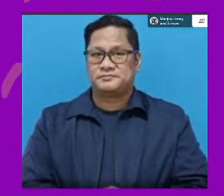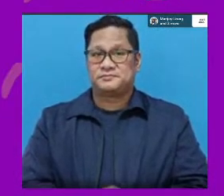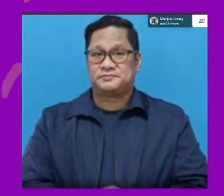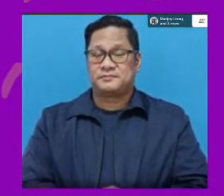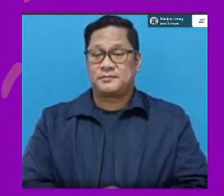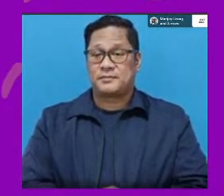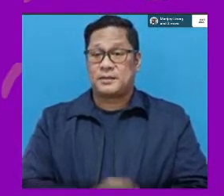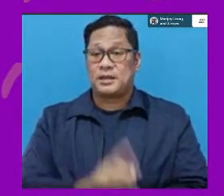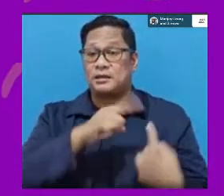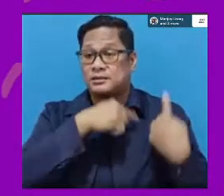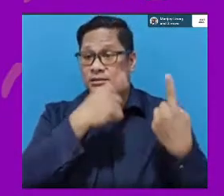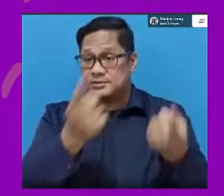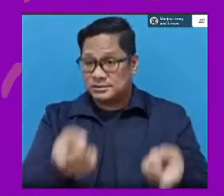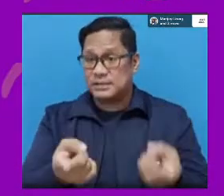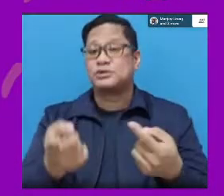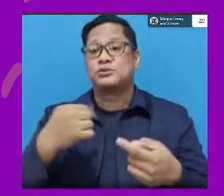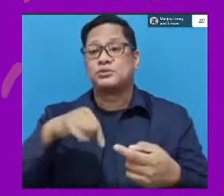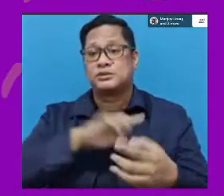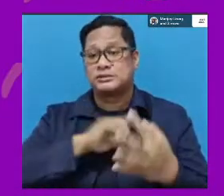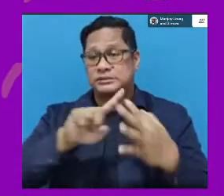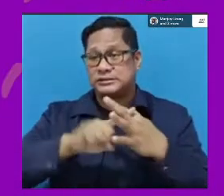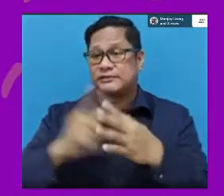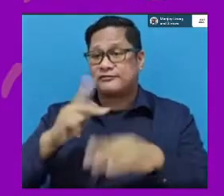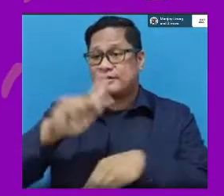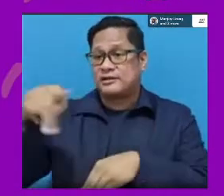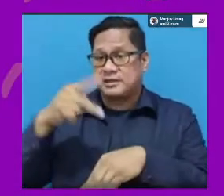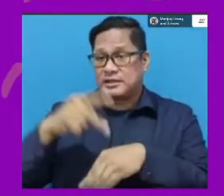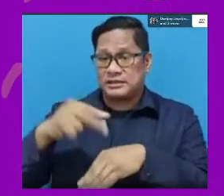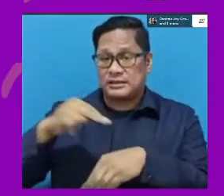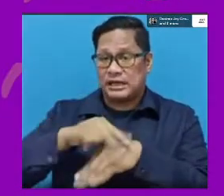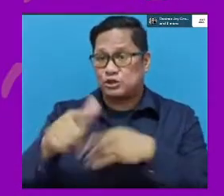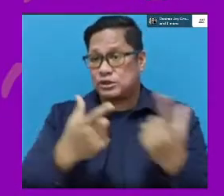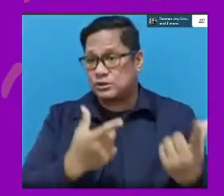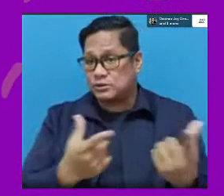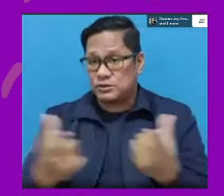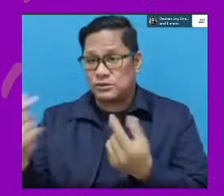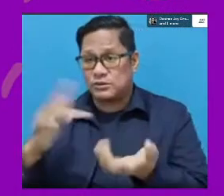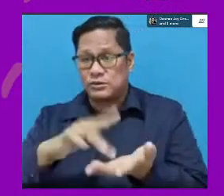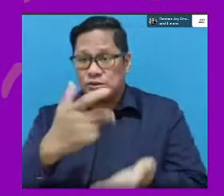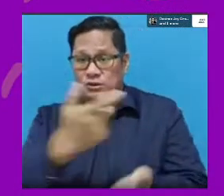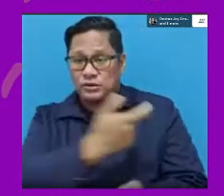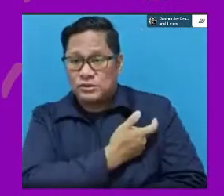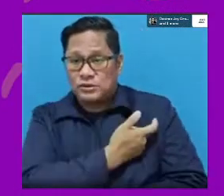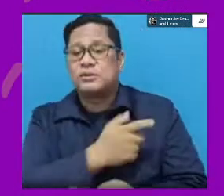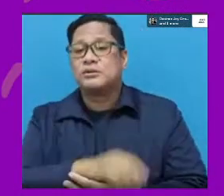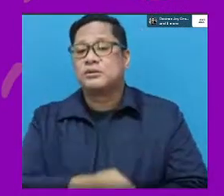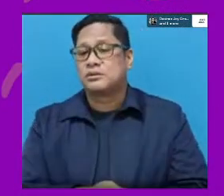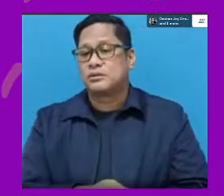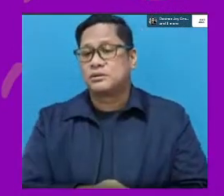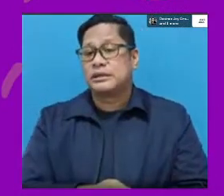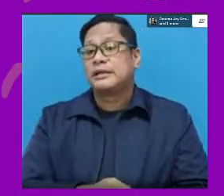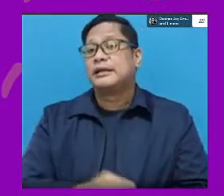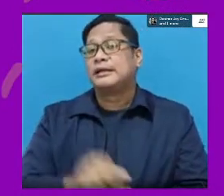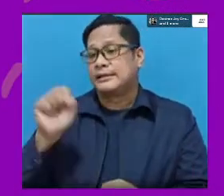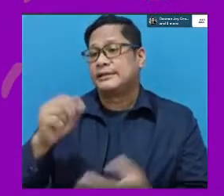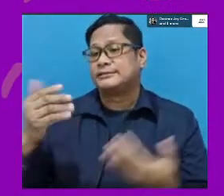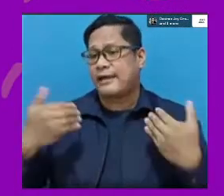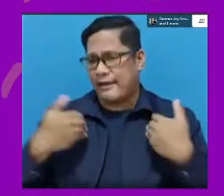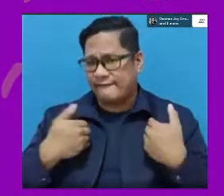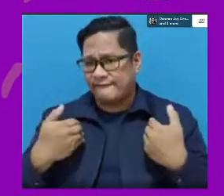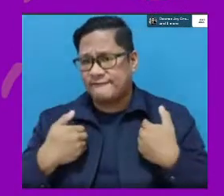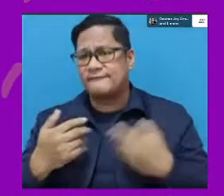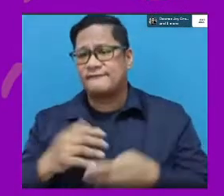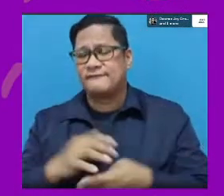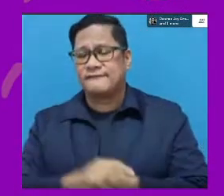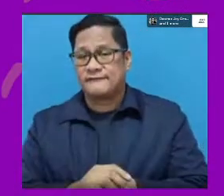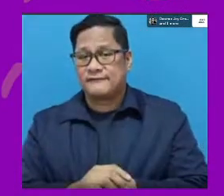Since we have initiated the Philippine National Deployment and Vaccination Rollout, of course, there exists